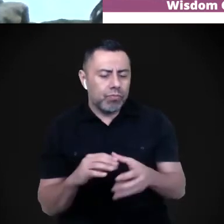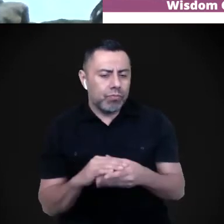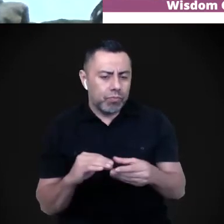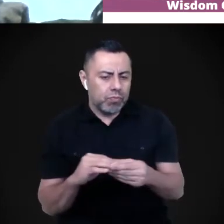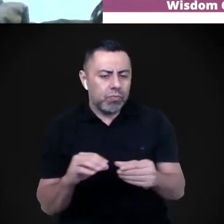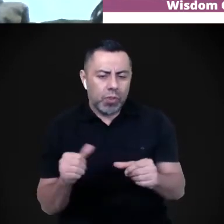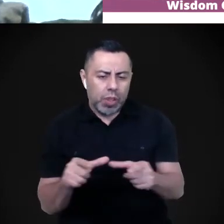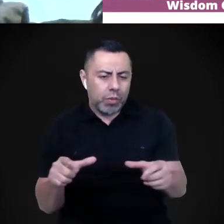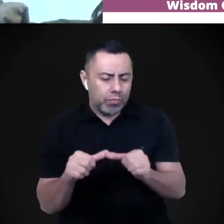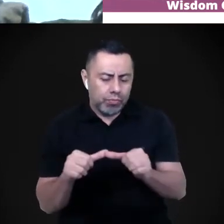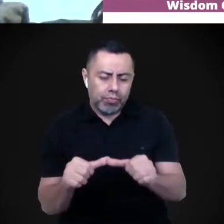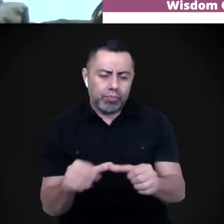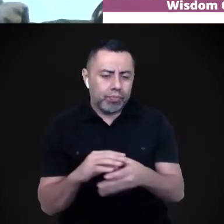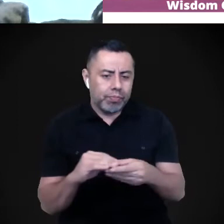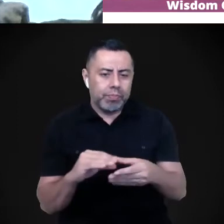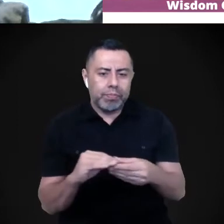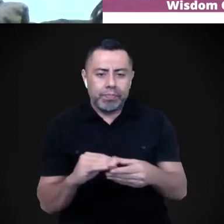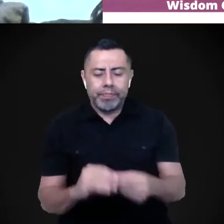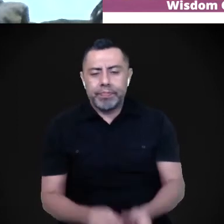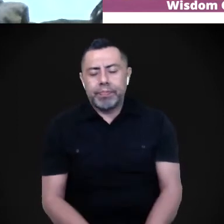now, Kasan his eight has late.